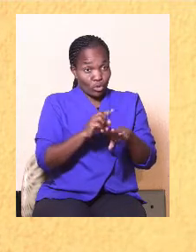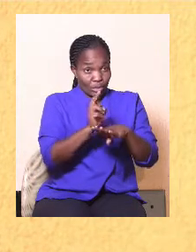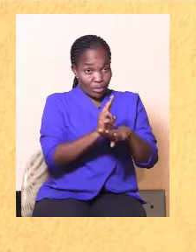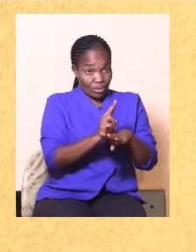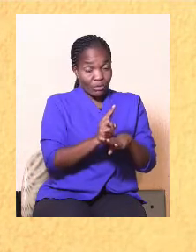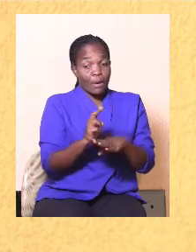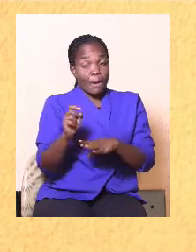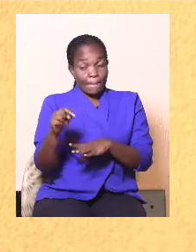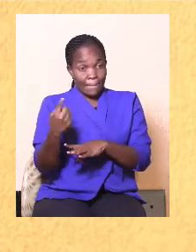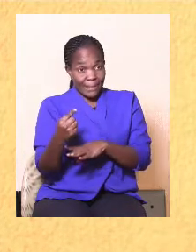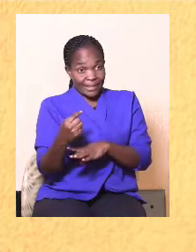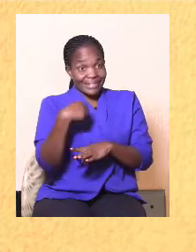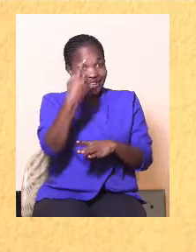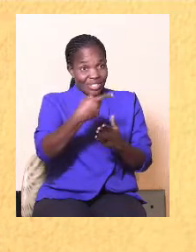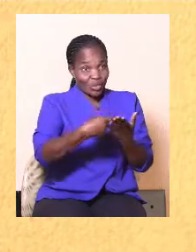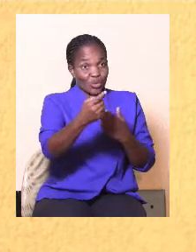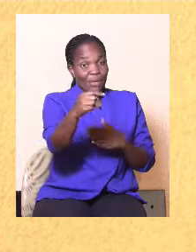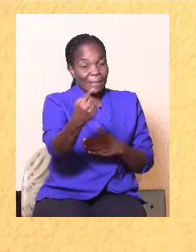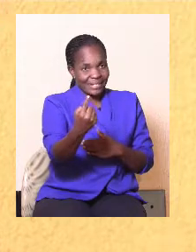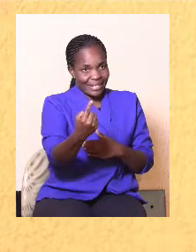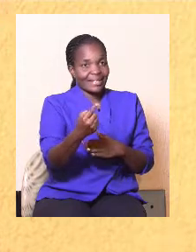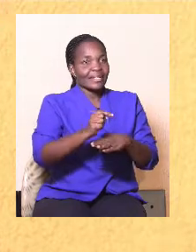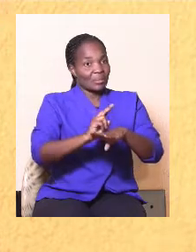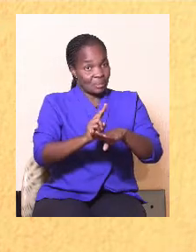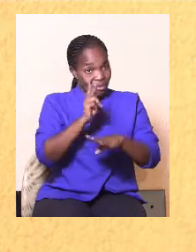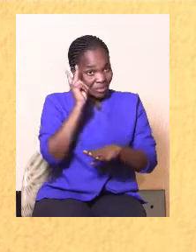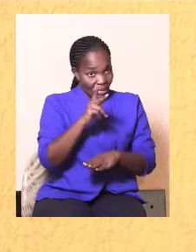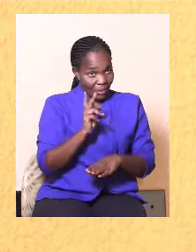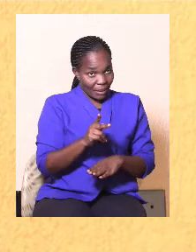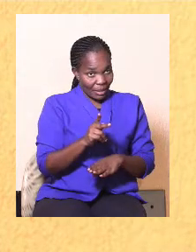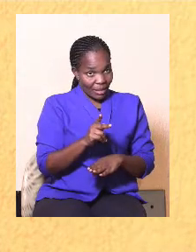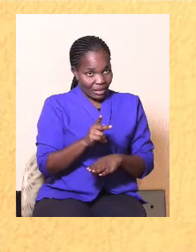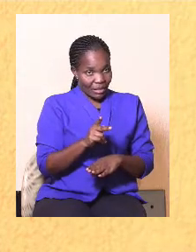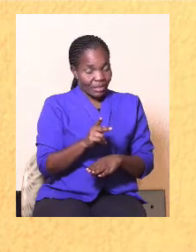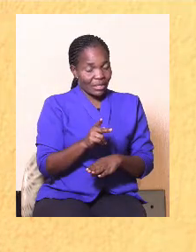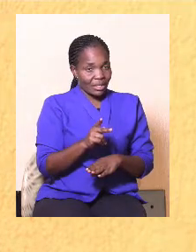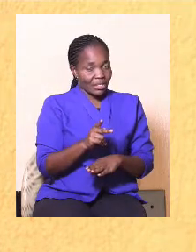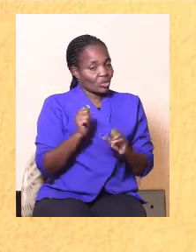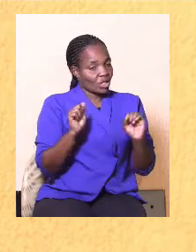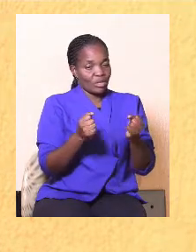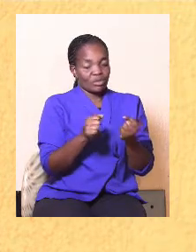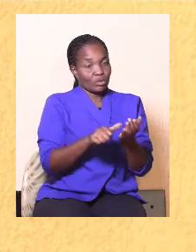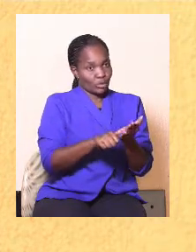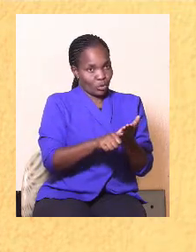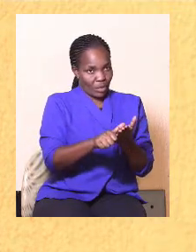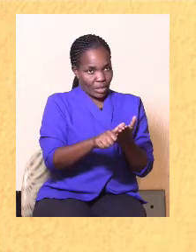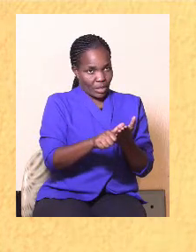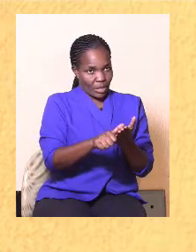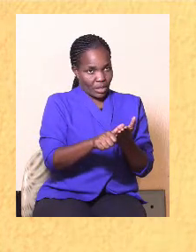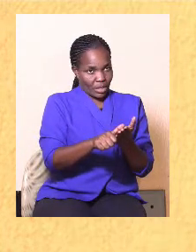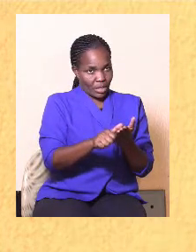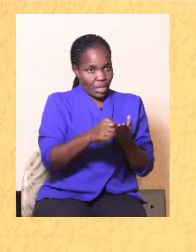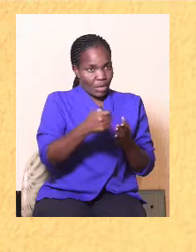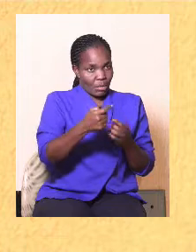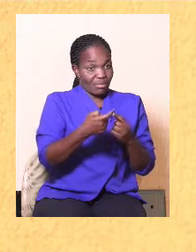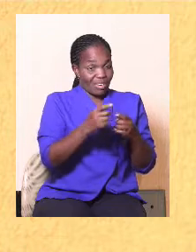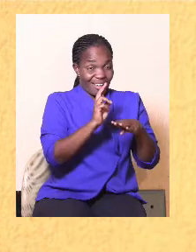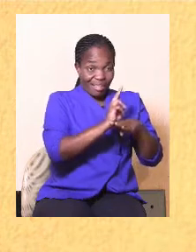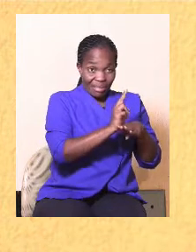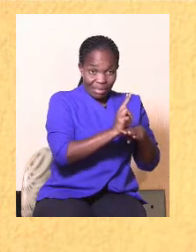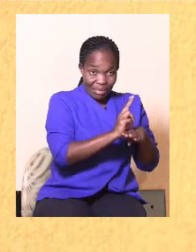is a public holiday, we'll have loved to have paid during the next few hours, but because of these